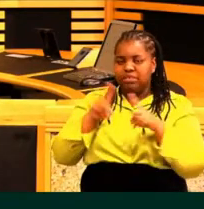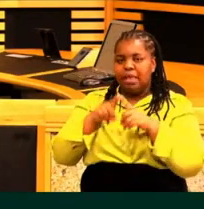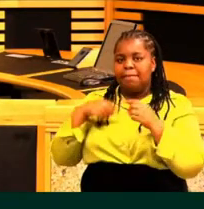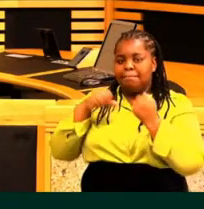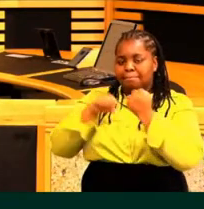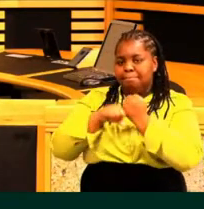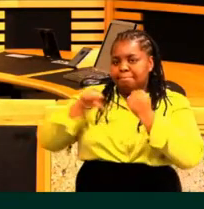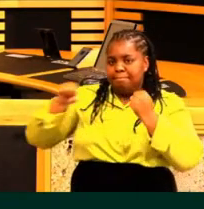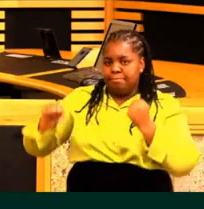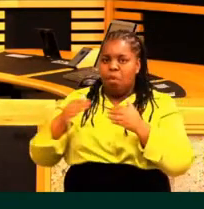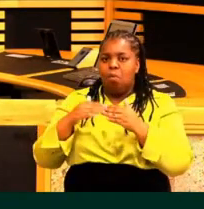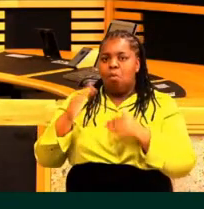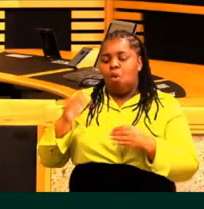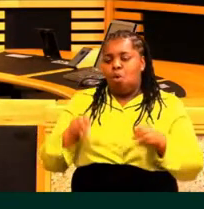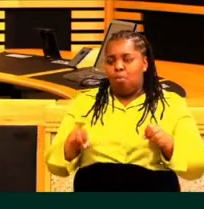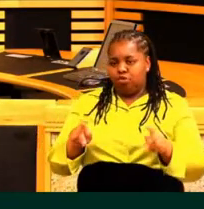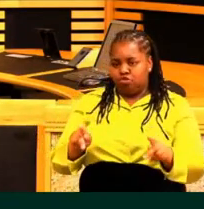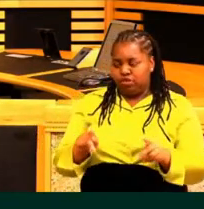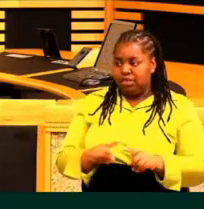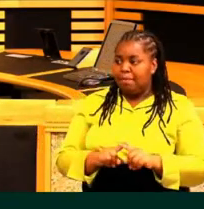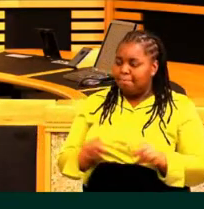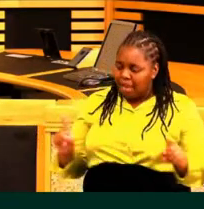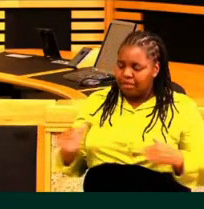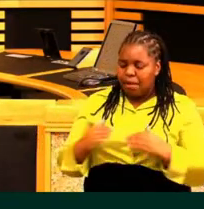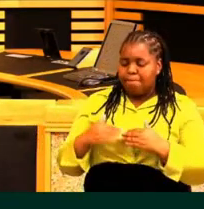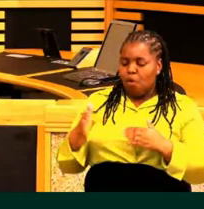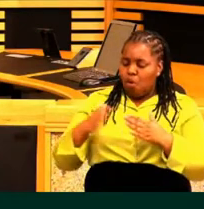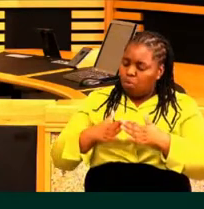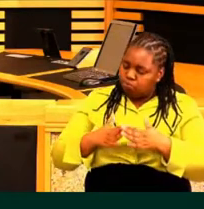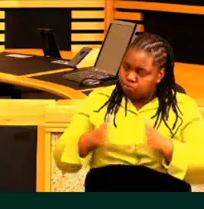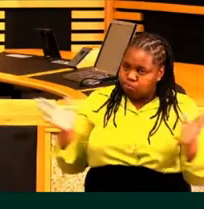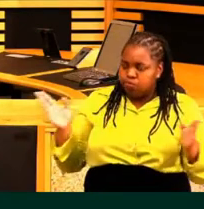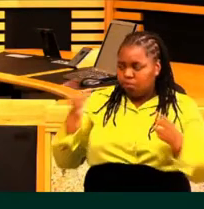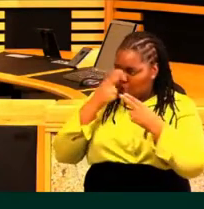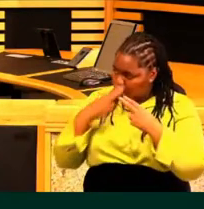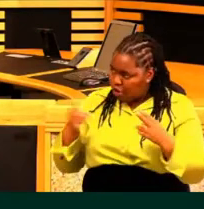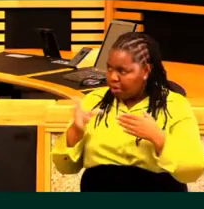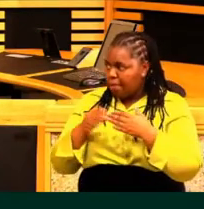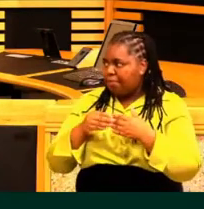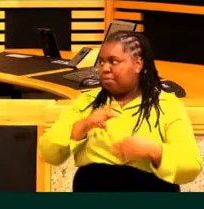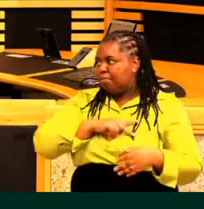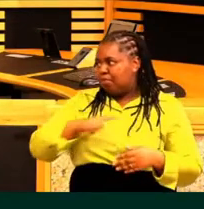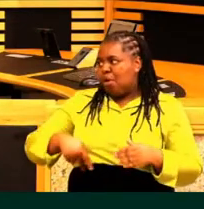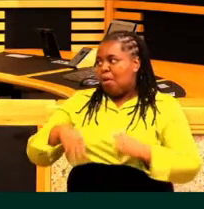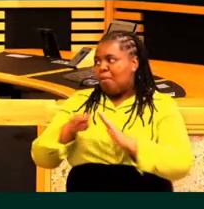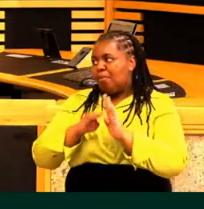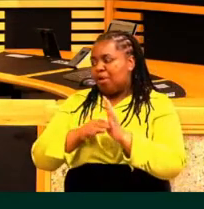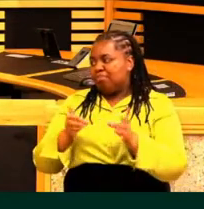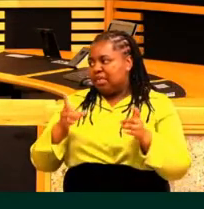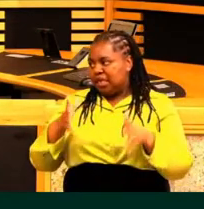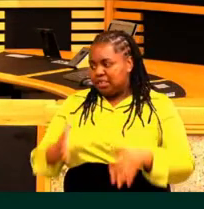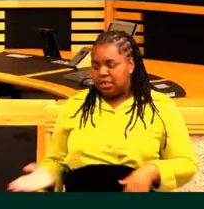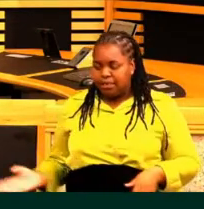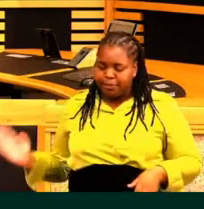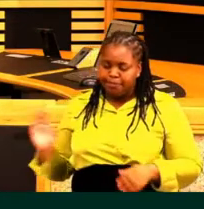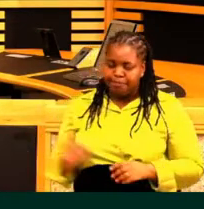opportunity base but more broadly a honorable Premier program director